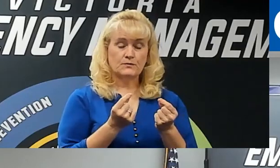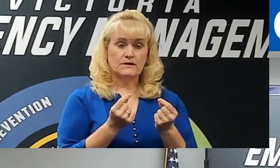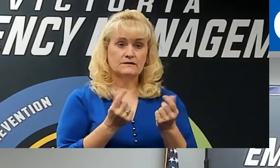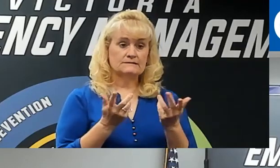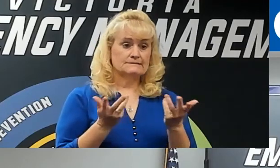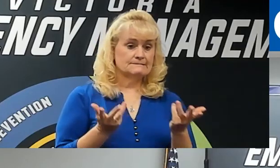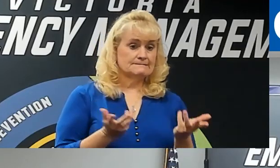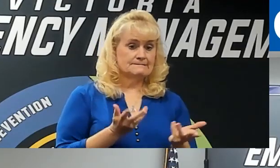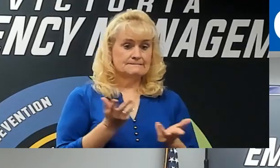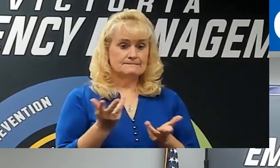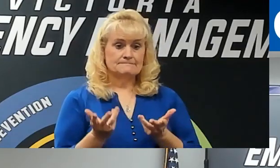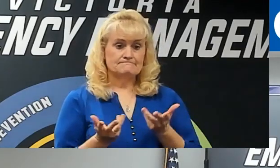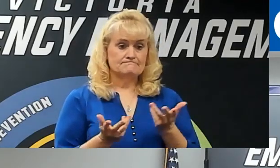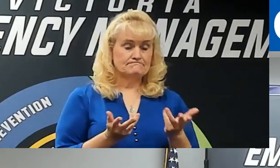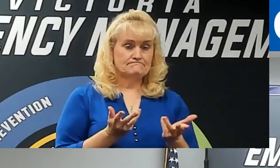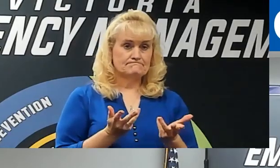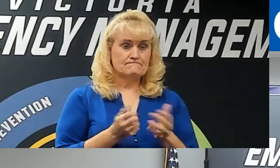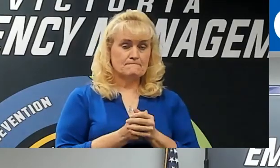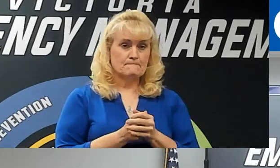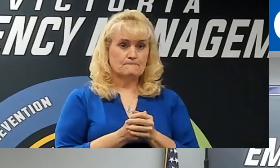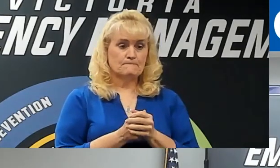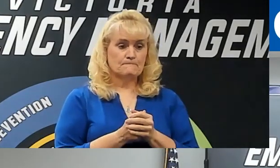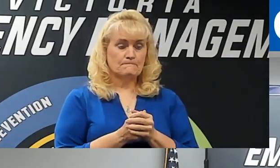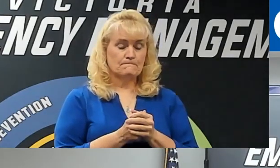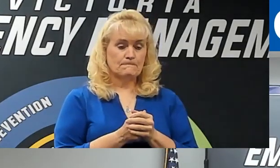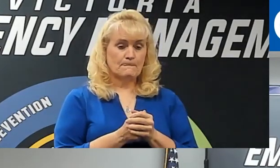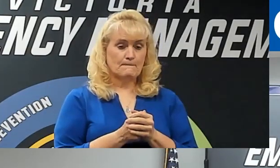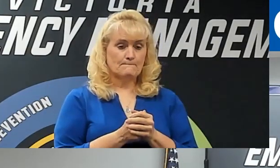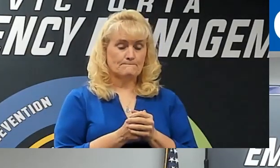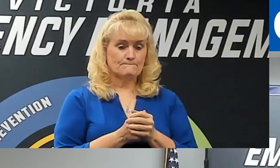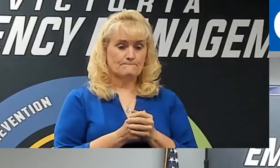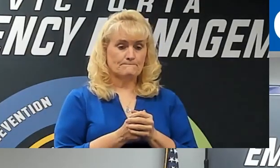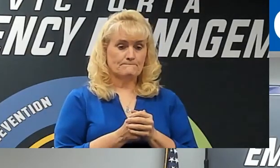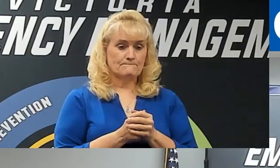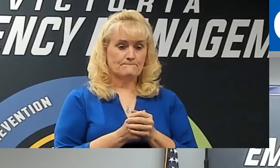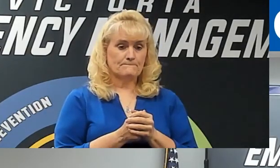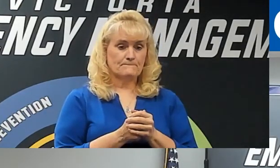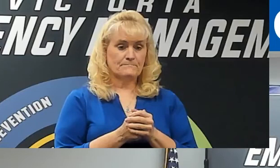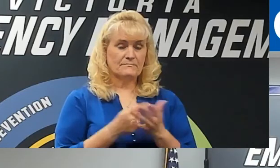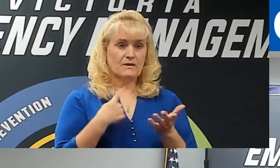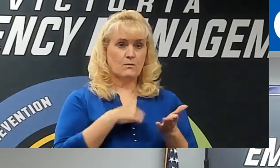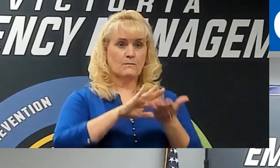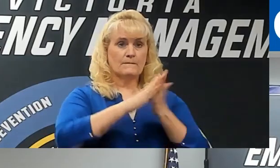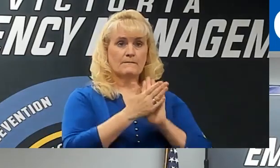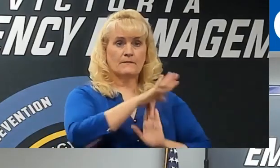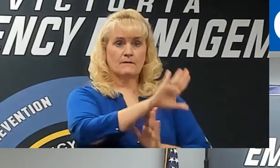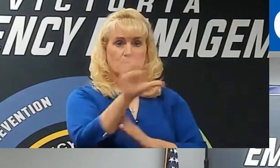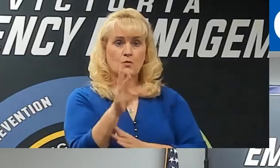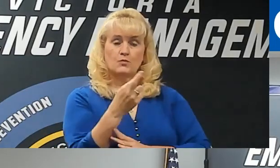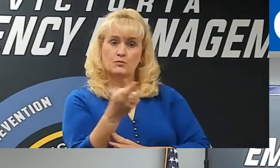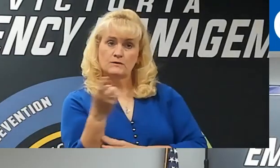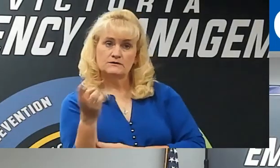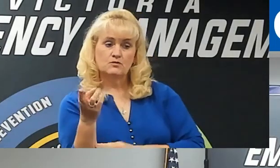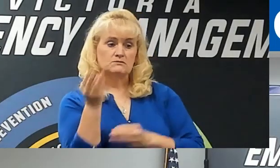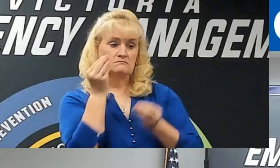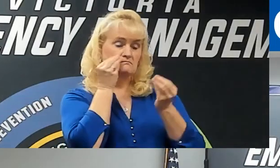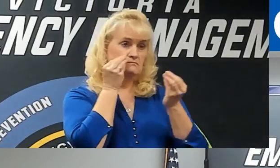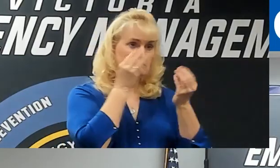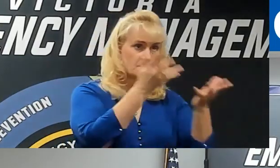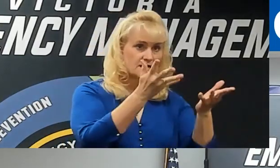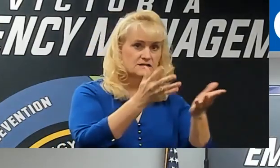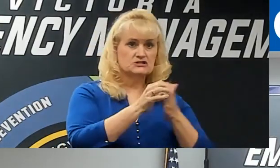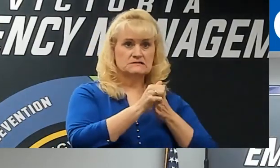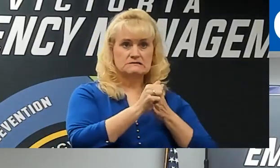issue is to serve as a resource for direction and information and